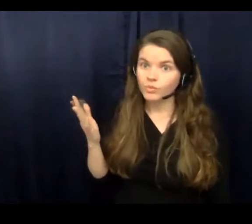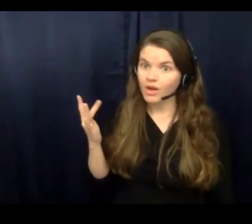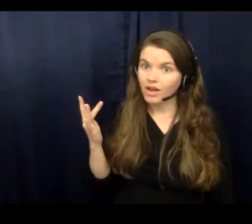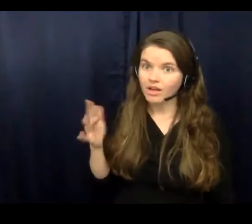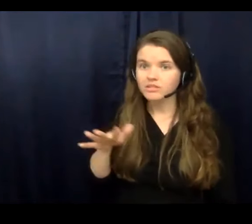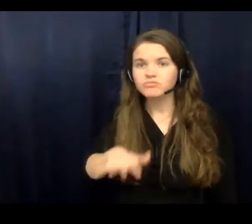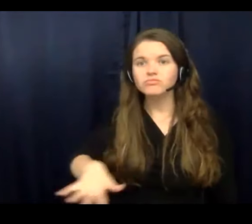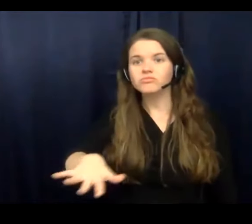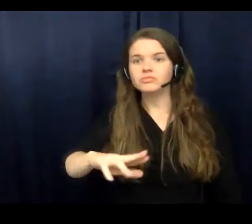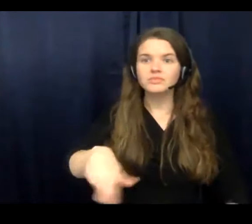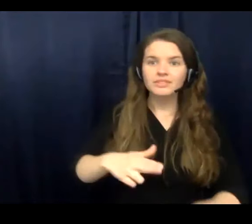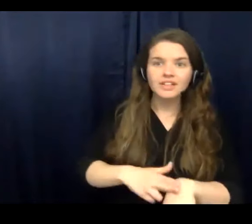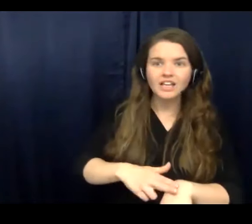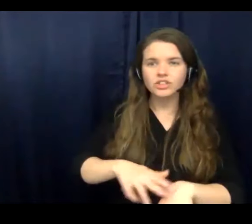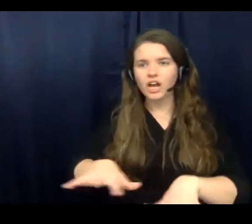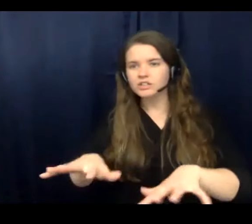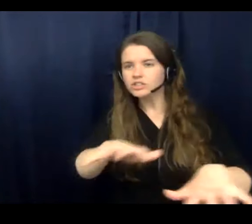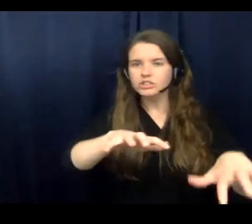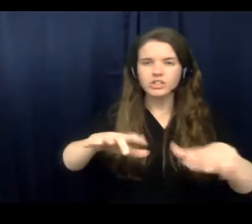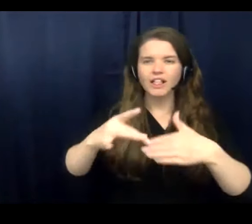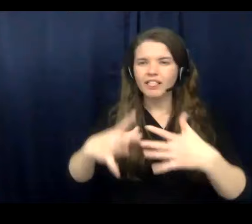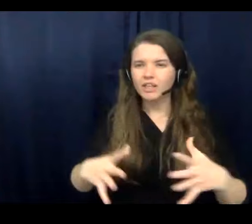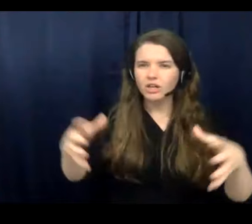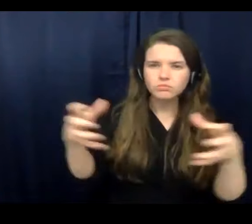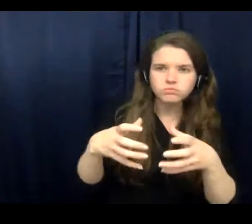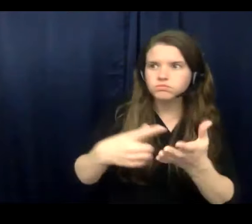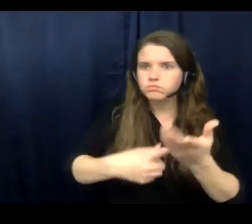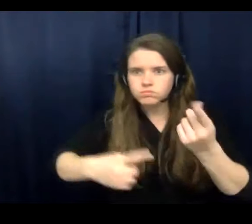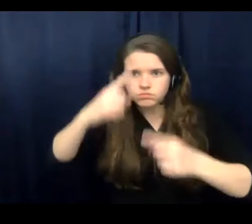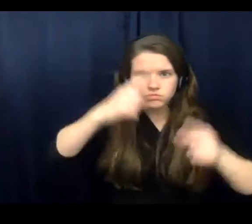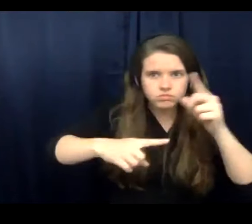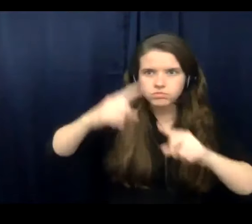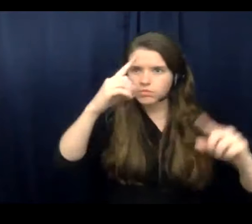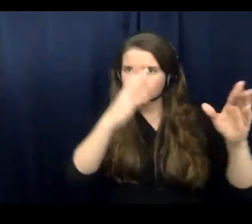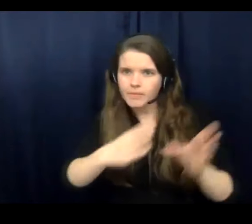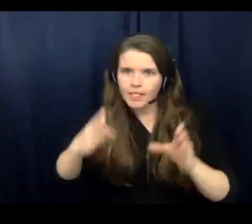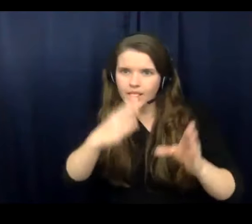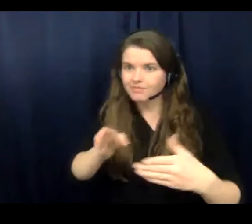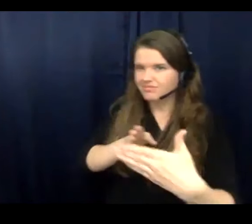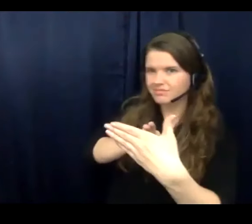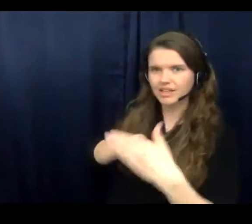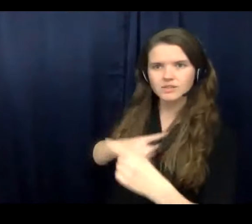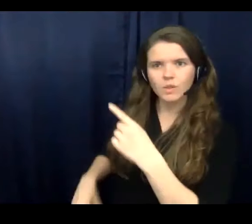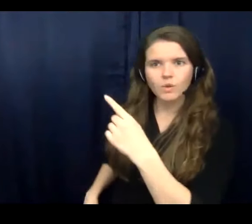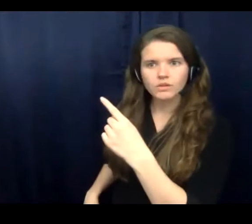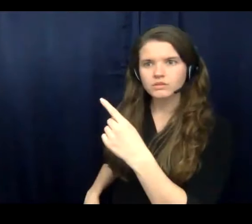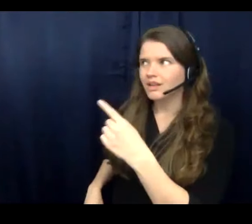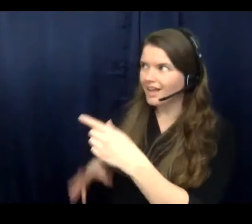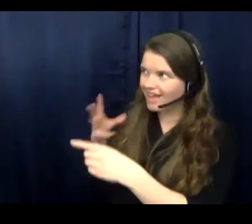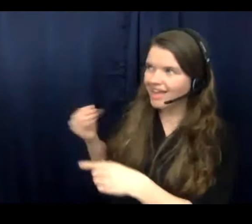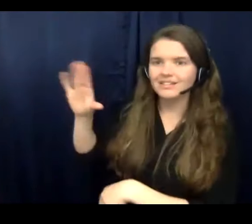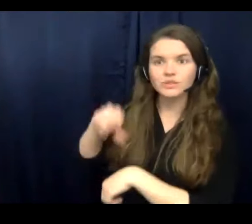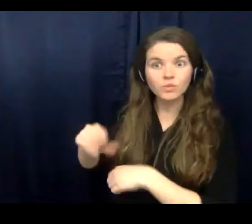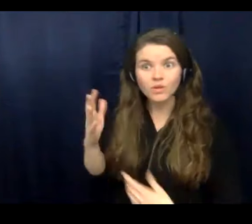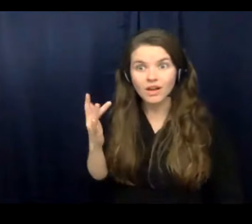and leaders take counsel together, or literally conspire together against the Lord and his anointed? Why do the